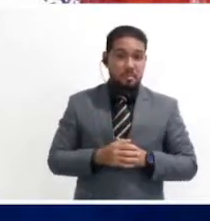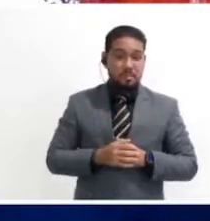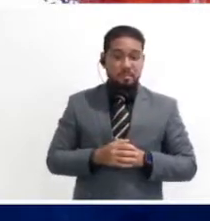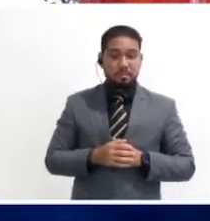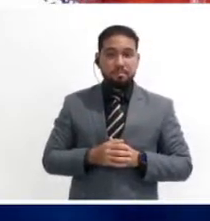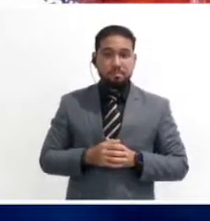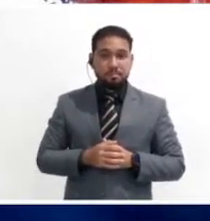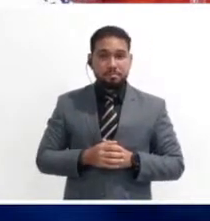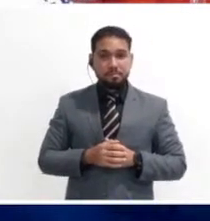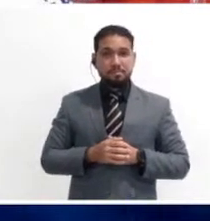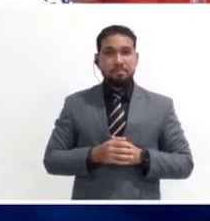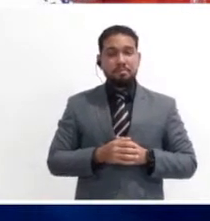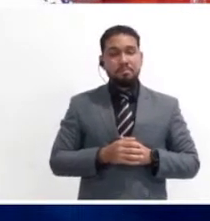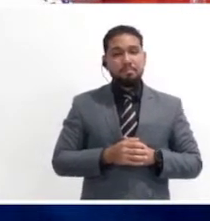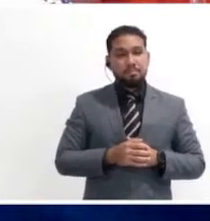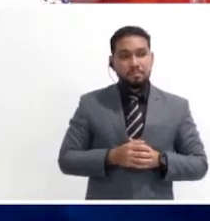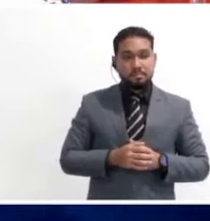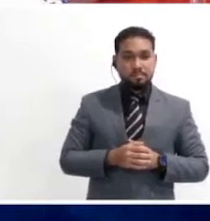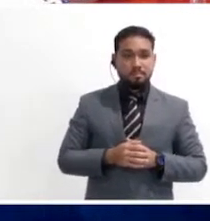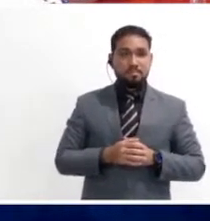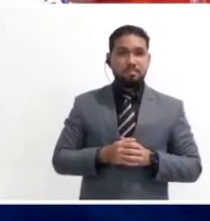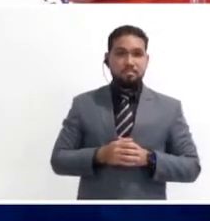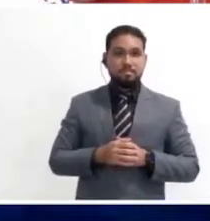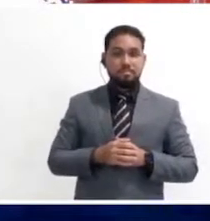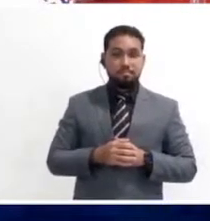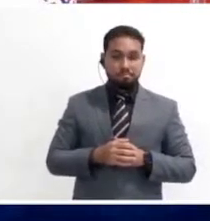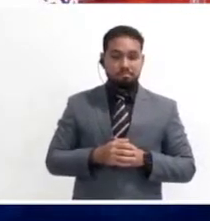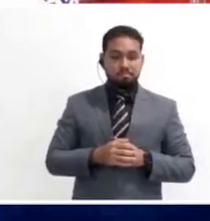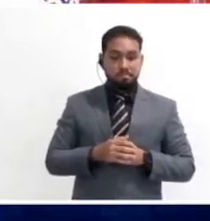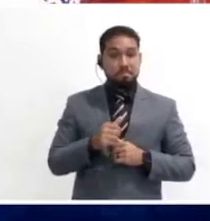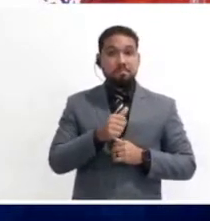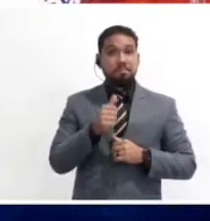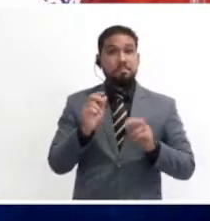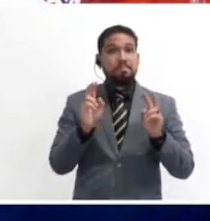So encapsulation is a critical building block.